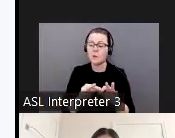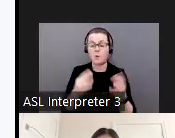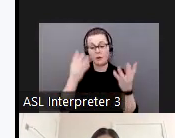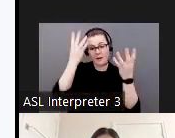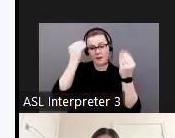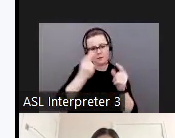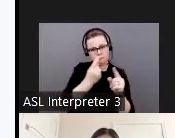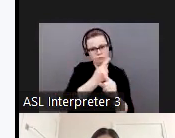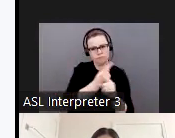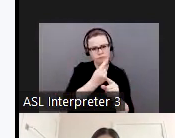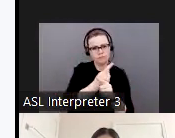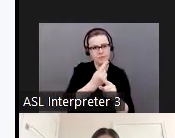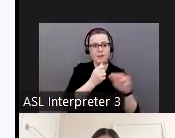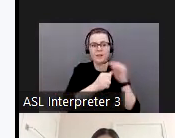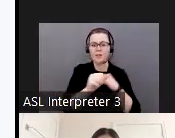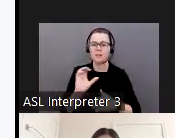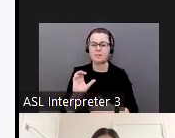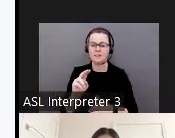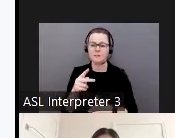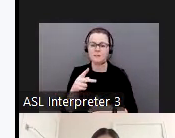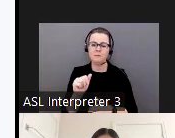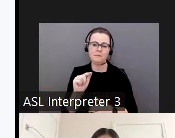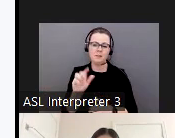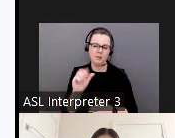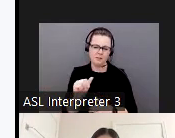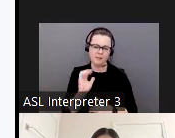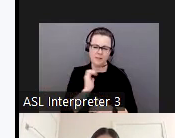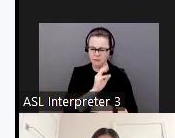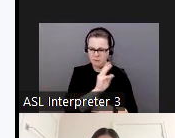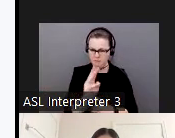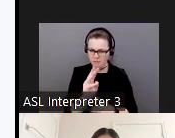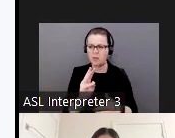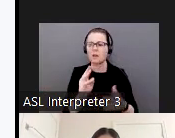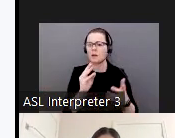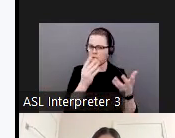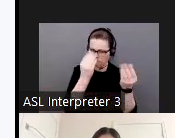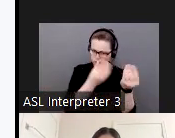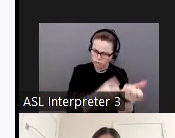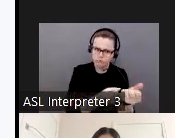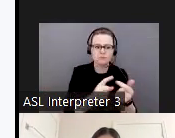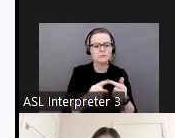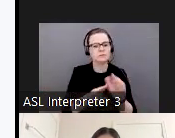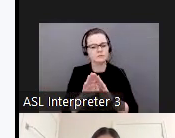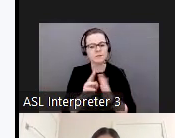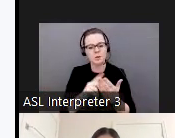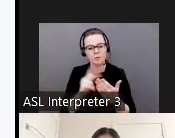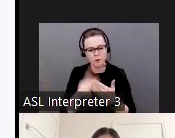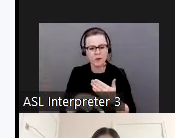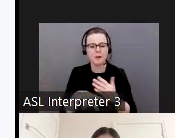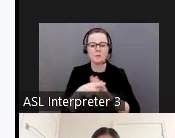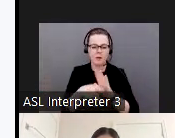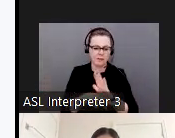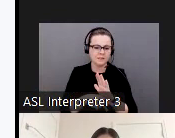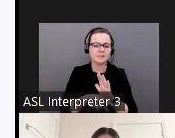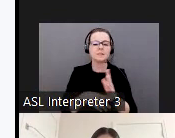hub, CNPEA.ca, and advancing program and policy development on issues that relate to the abuse of older